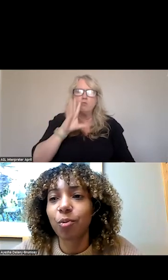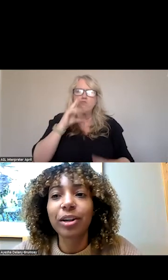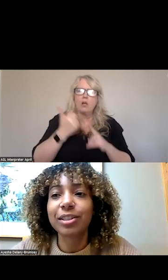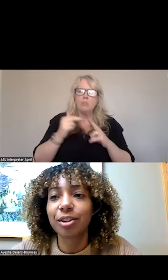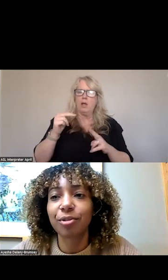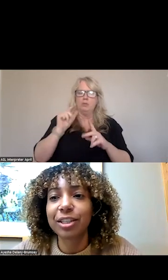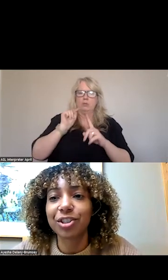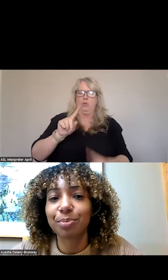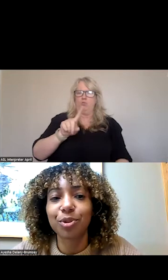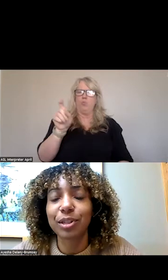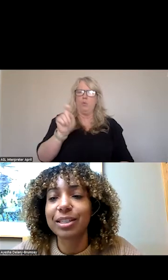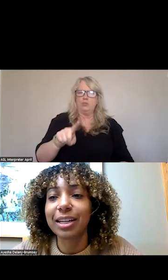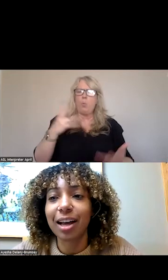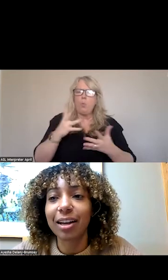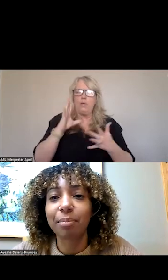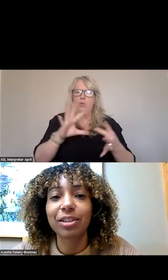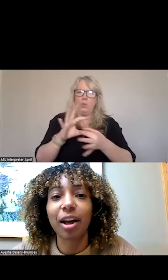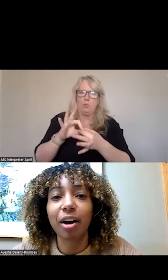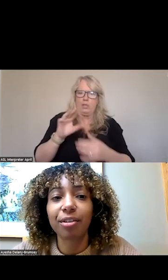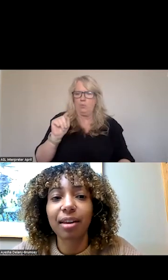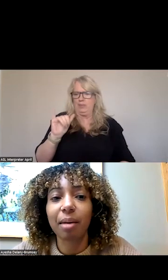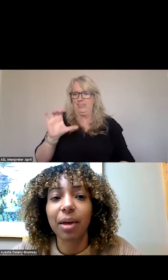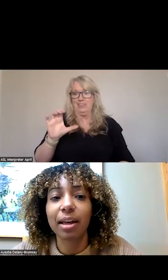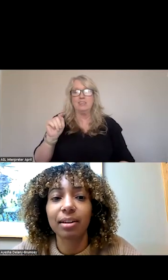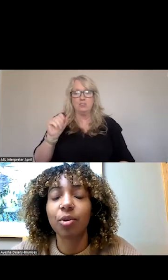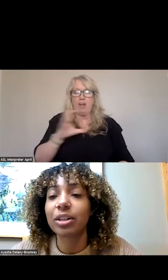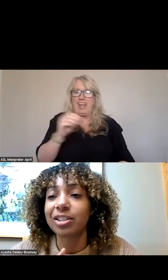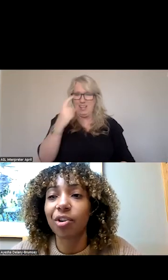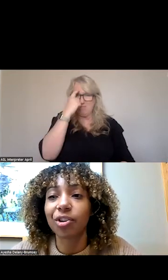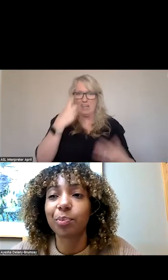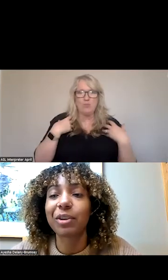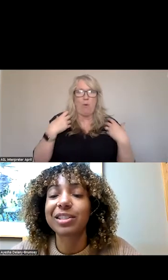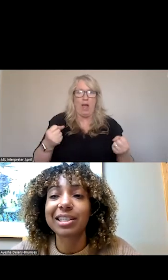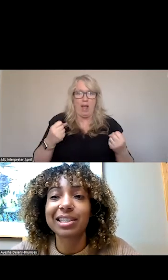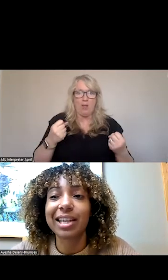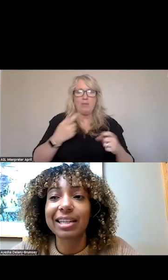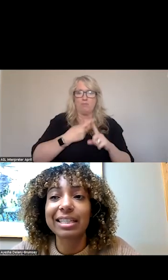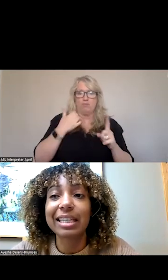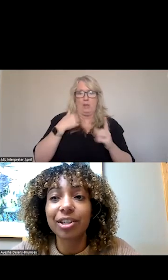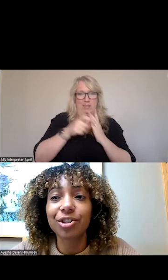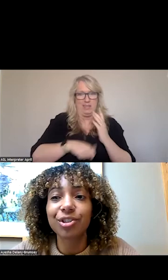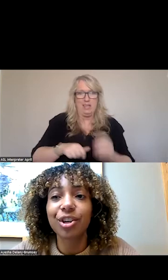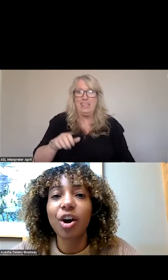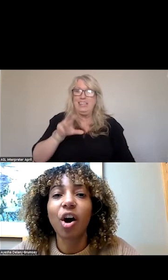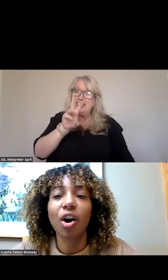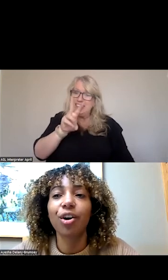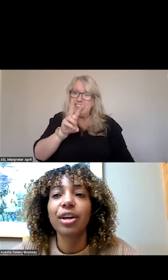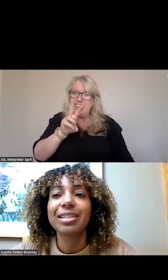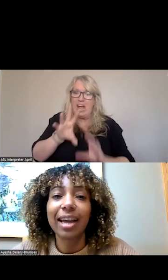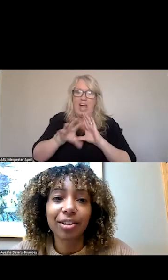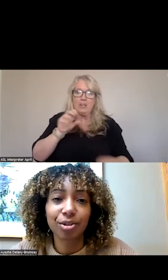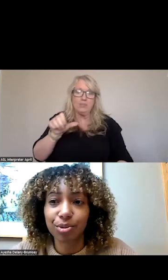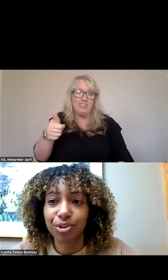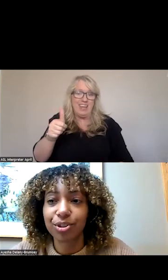of what is the relationship between TikTok and mental health. And according to this article, about 6 in 10 teenagers